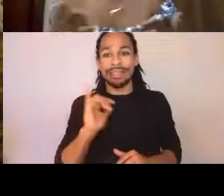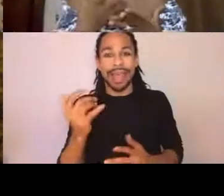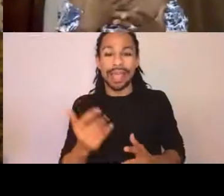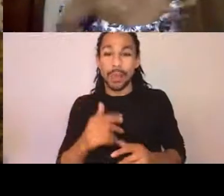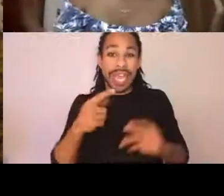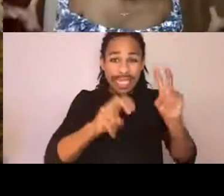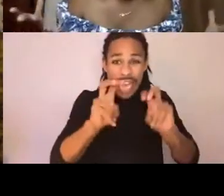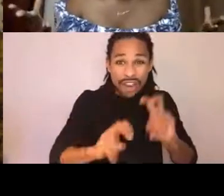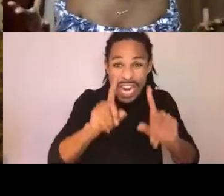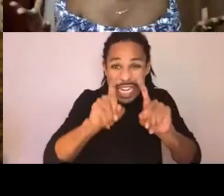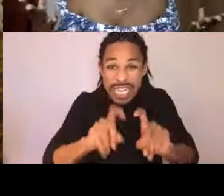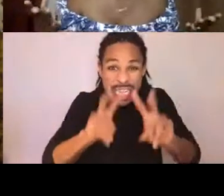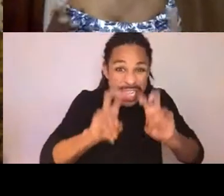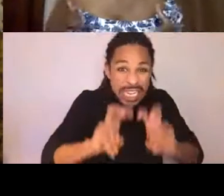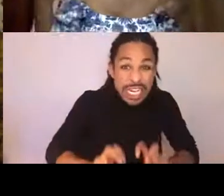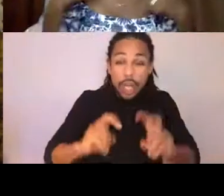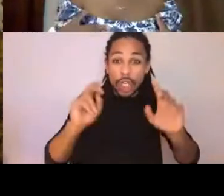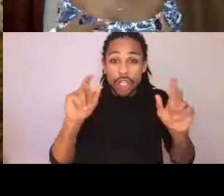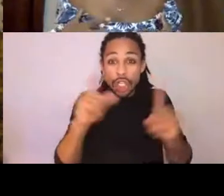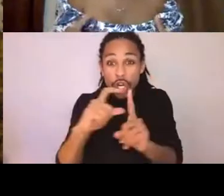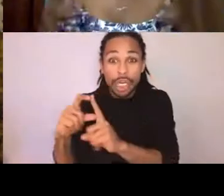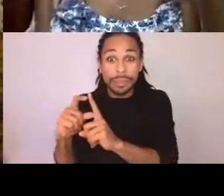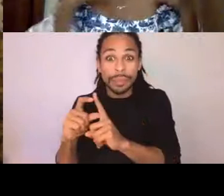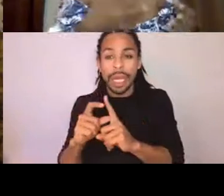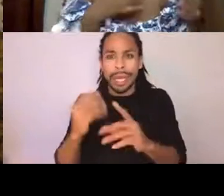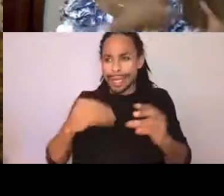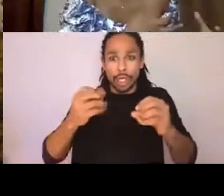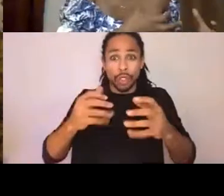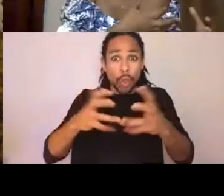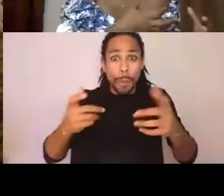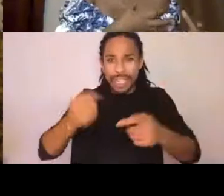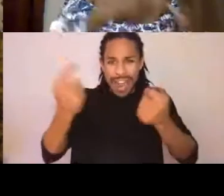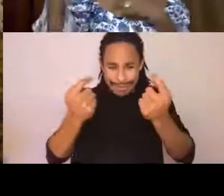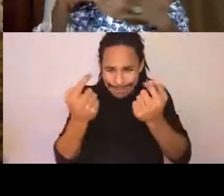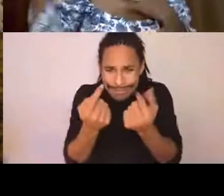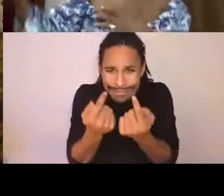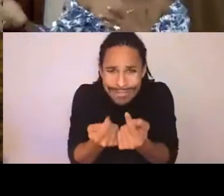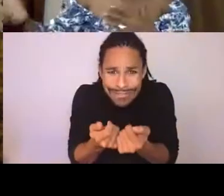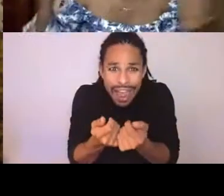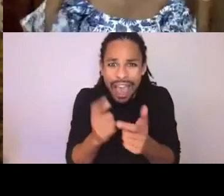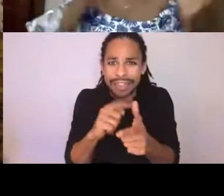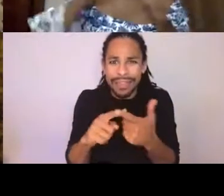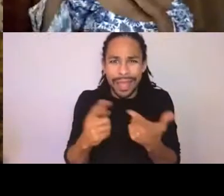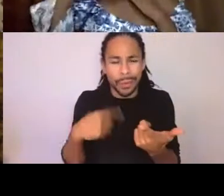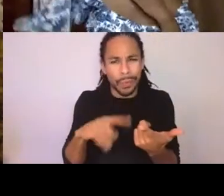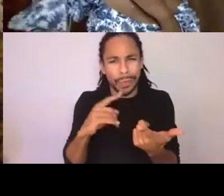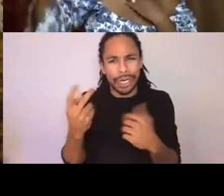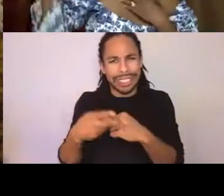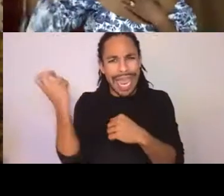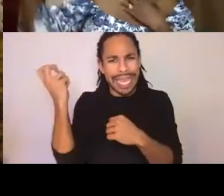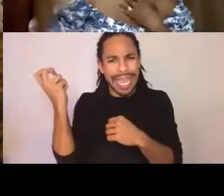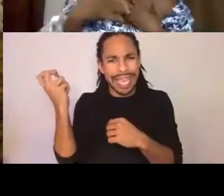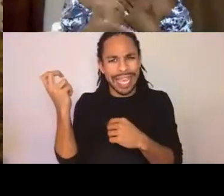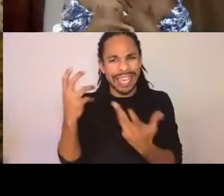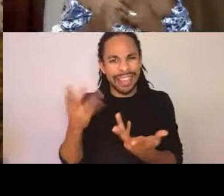in any and all of us deter us and are goaljacking us from getting the bag or getting whatever the